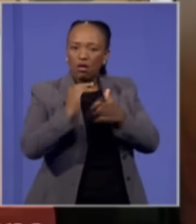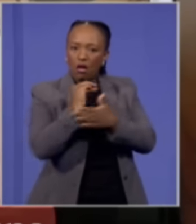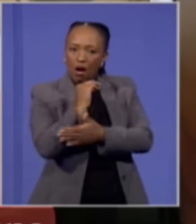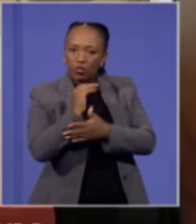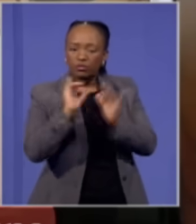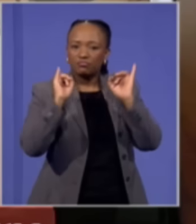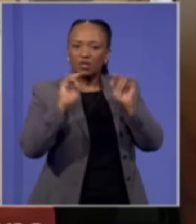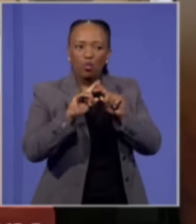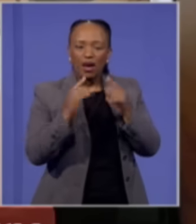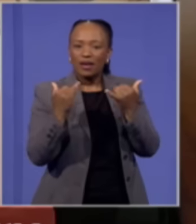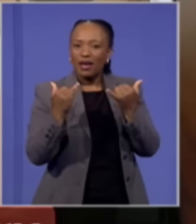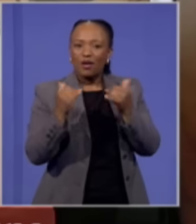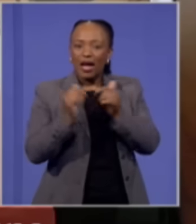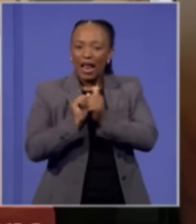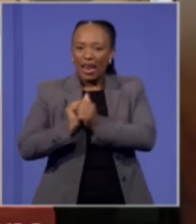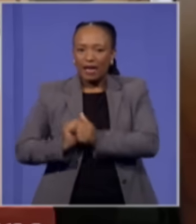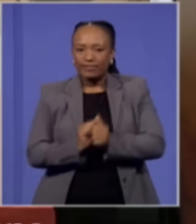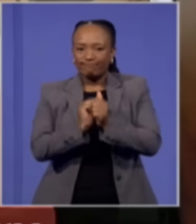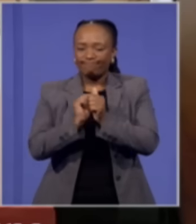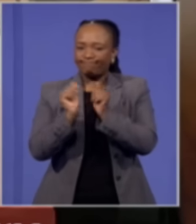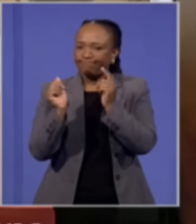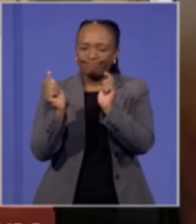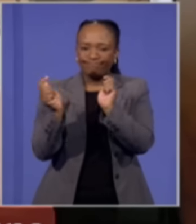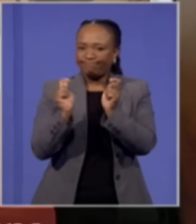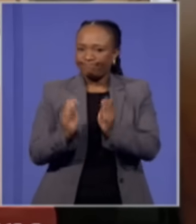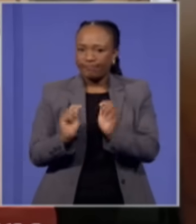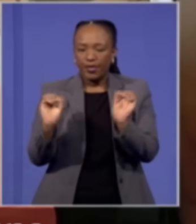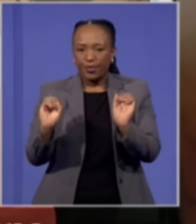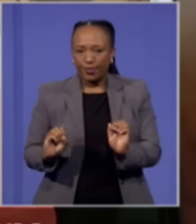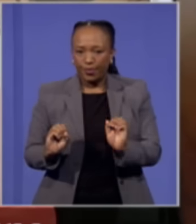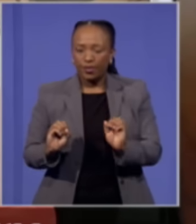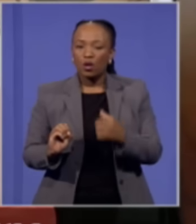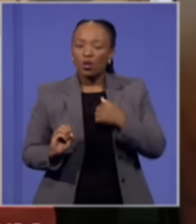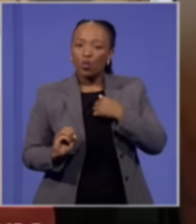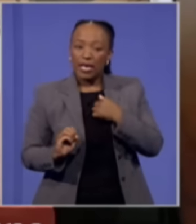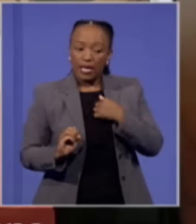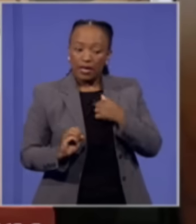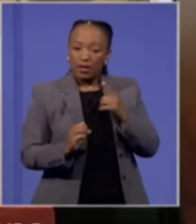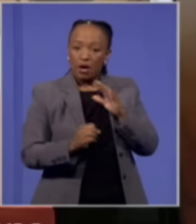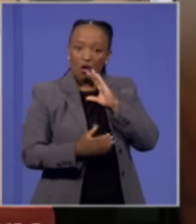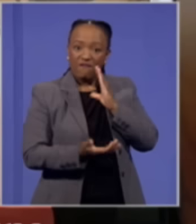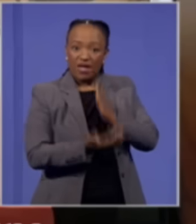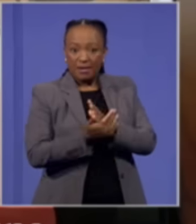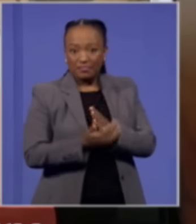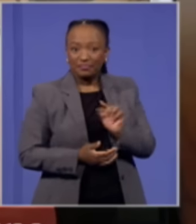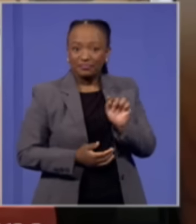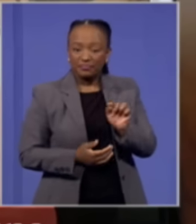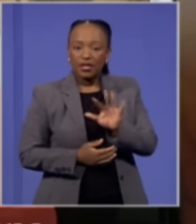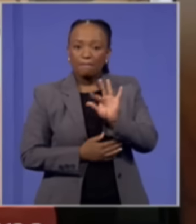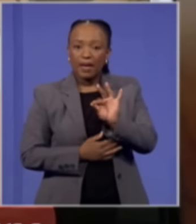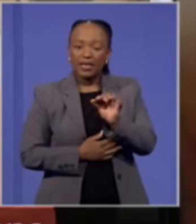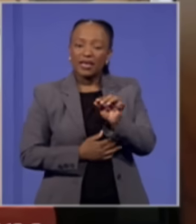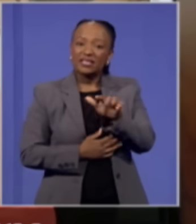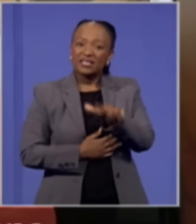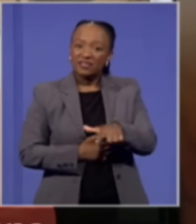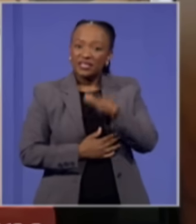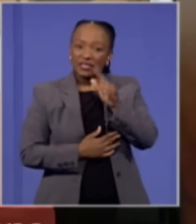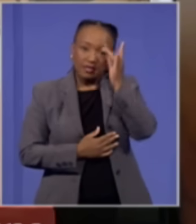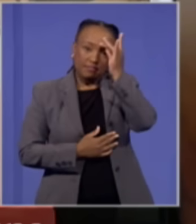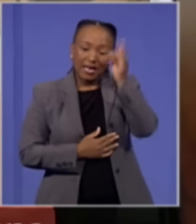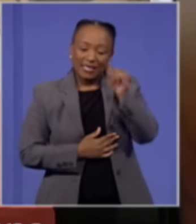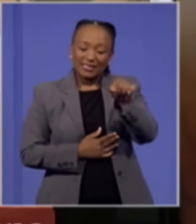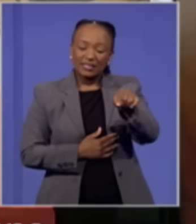a reconfigured alliance. We can also confirm as the SACP that on Monday, 17 March